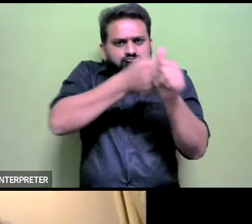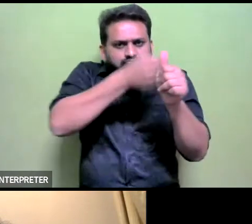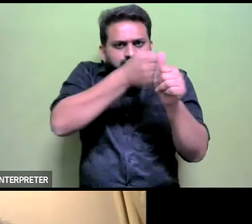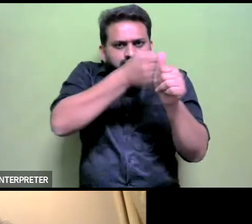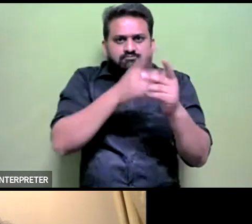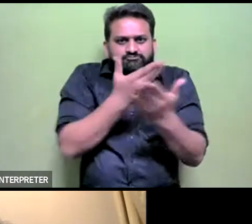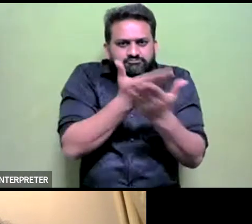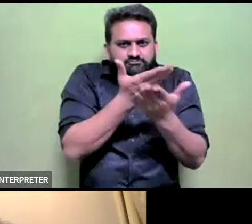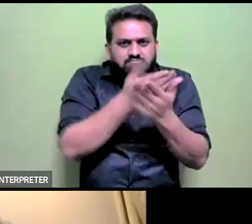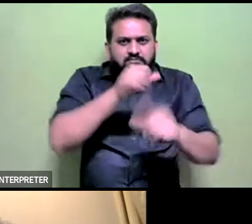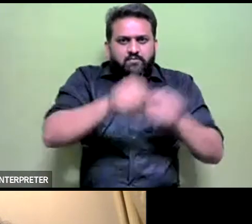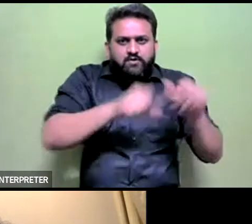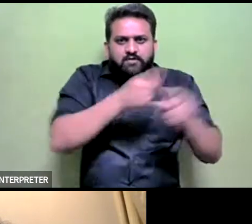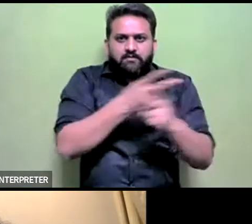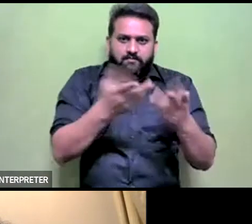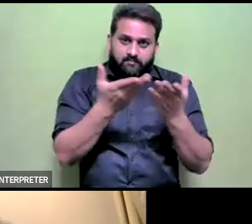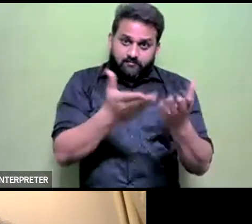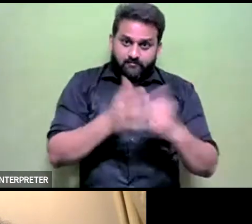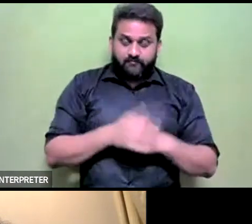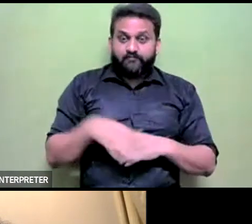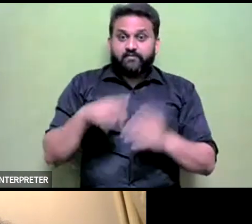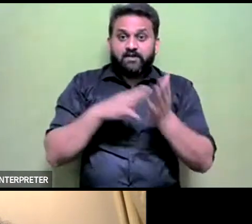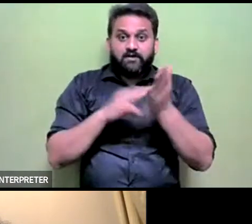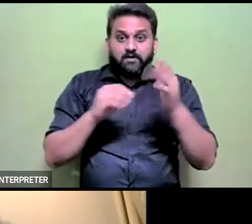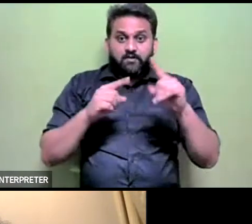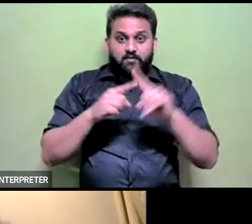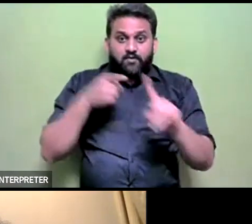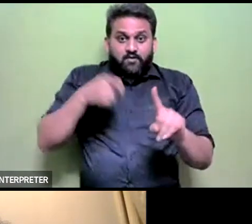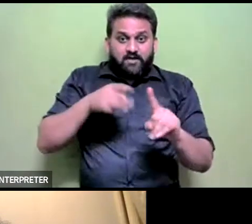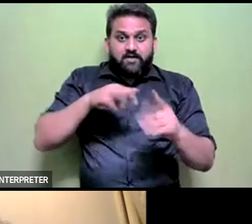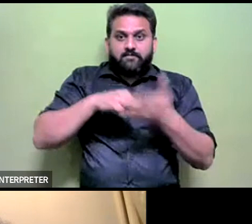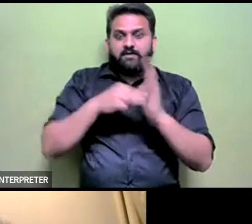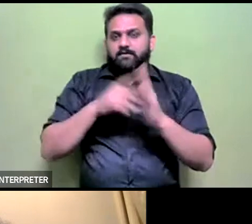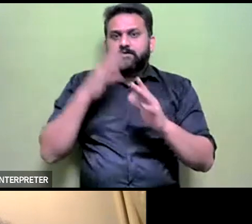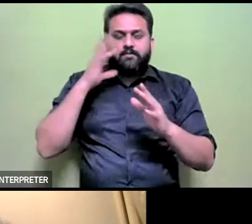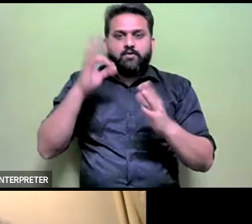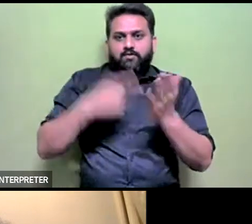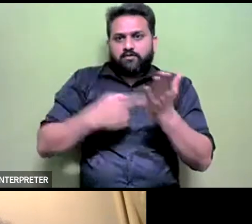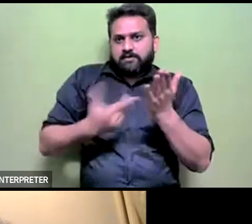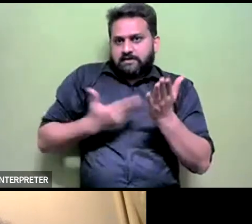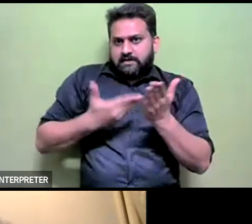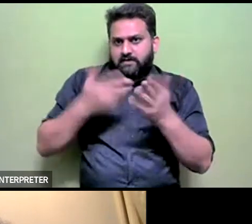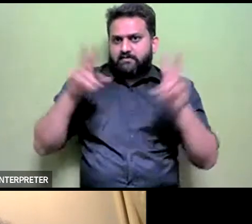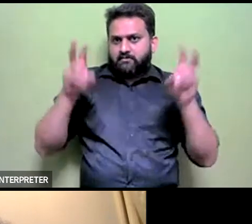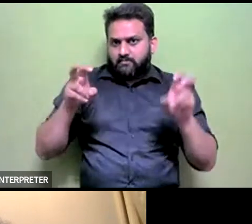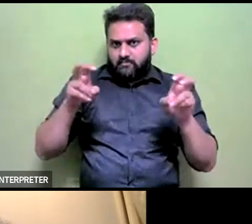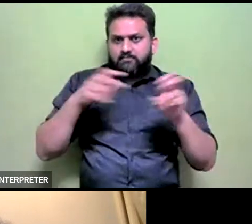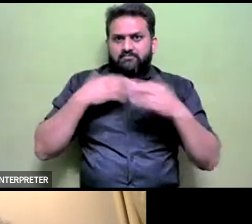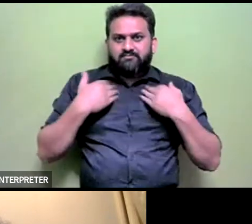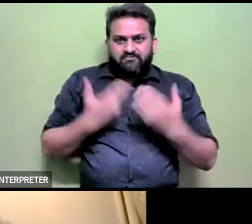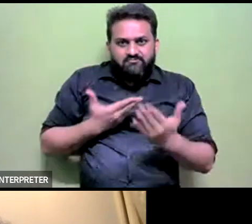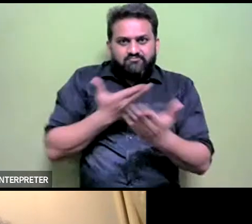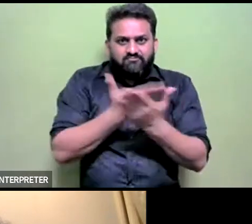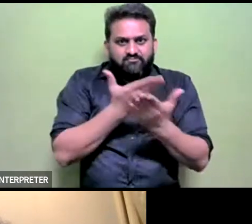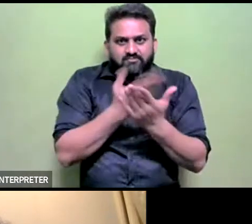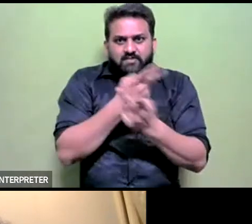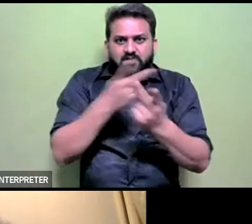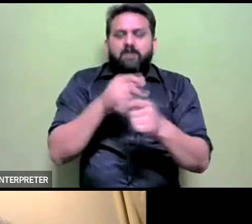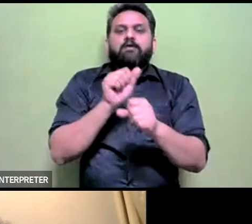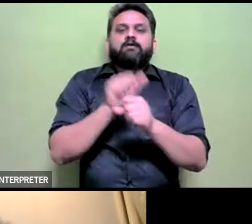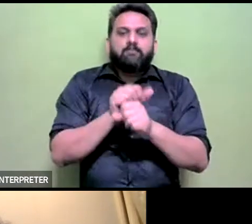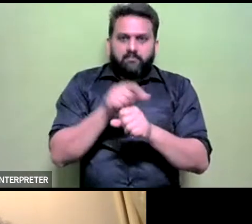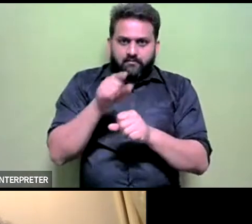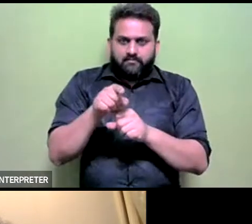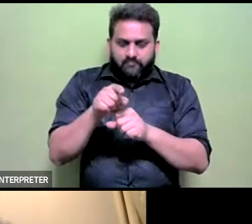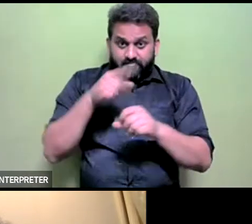arbitration. This pre-moot will be an essential part of training for students and arbitrators planning to attend the WIS moot